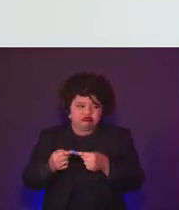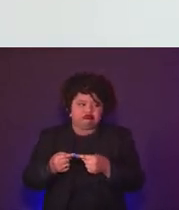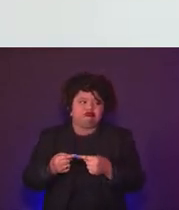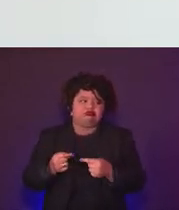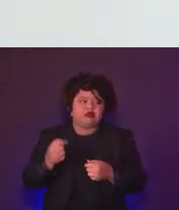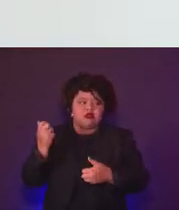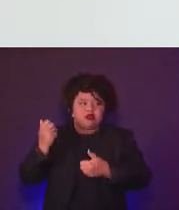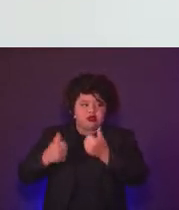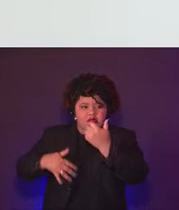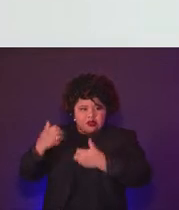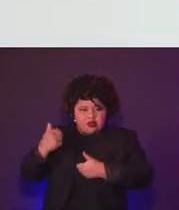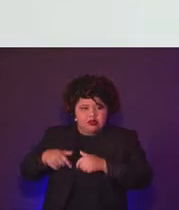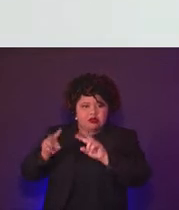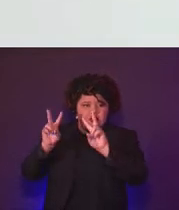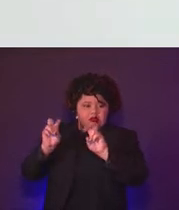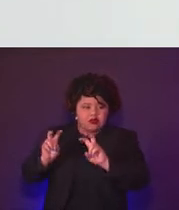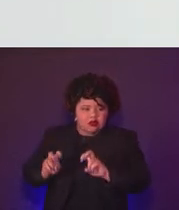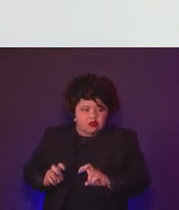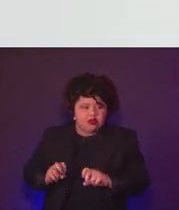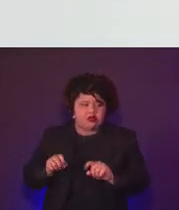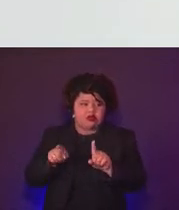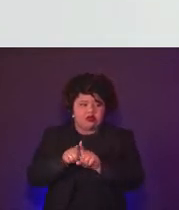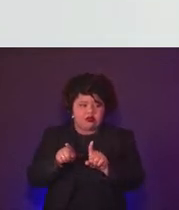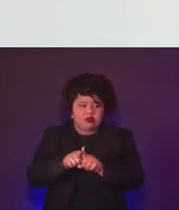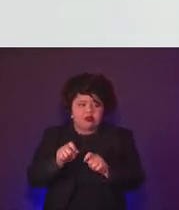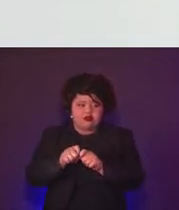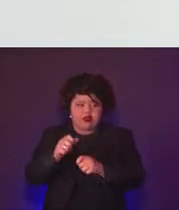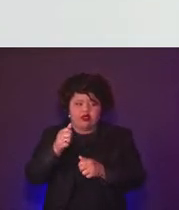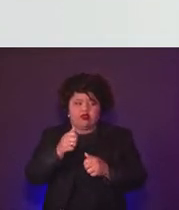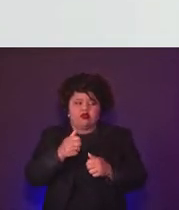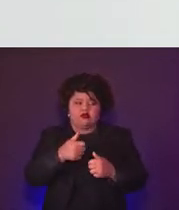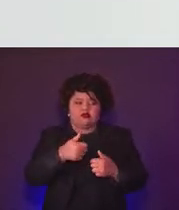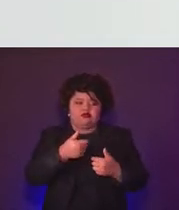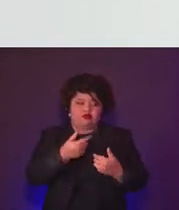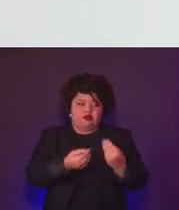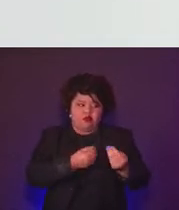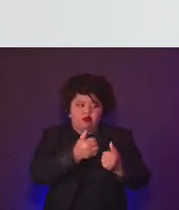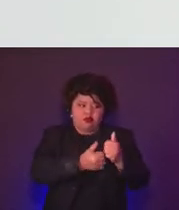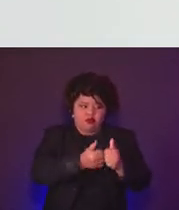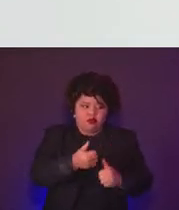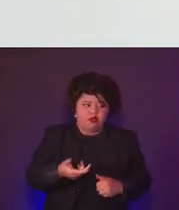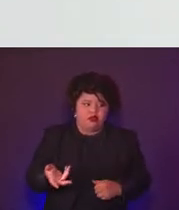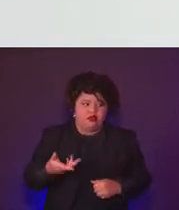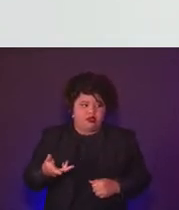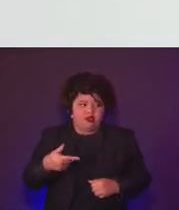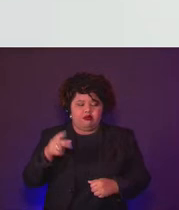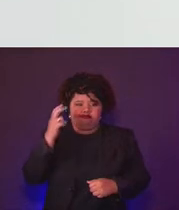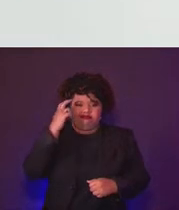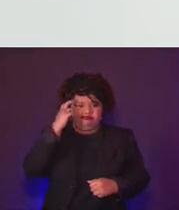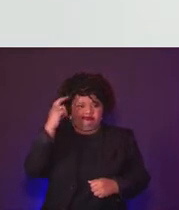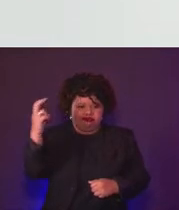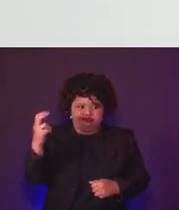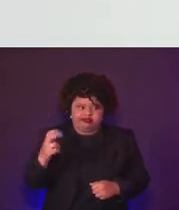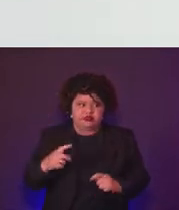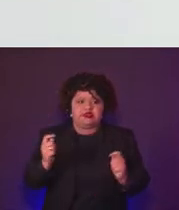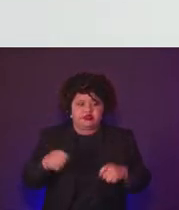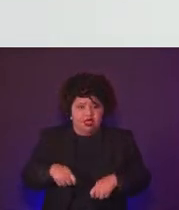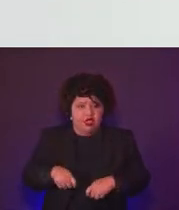do you tell whether a football player is faster than he is smart. And so